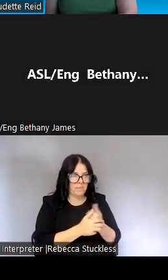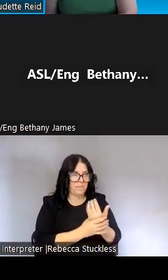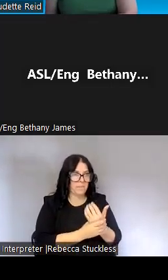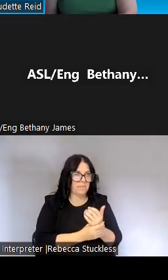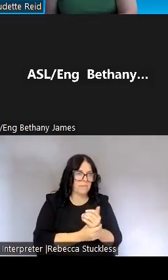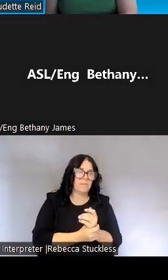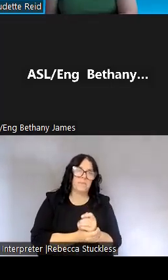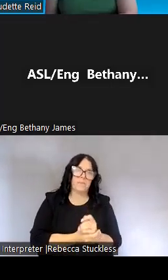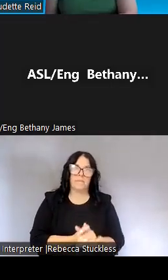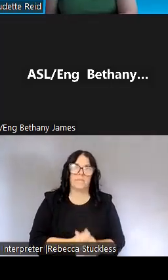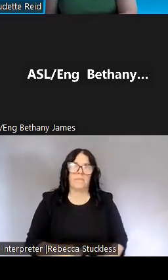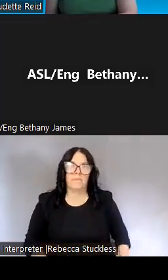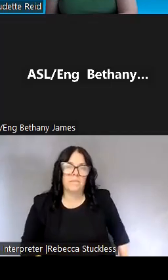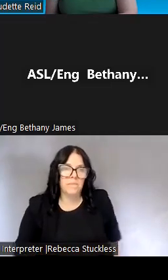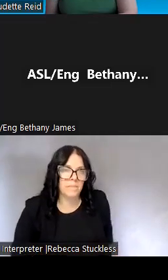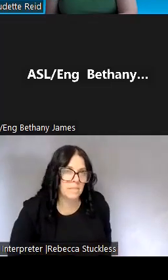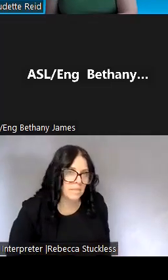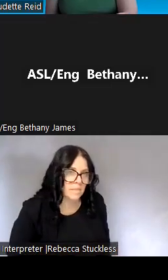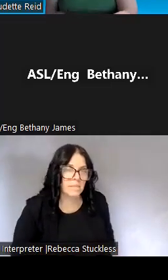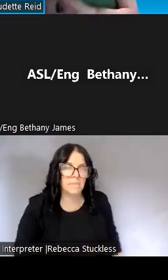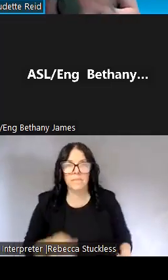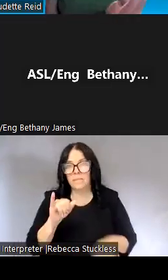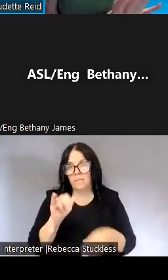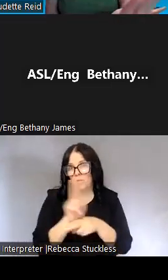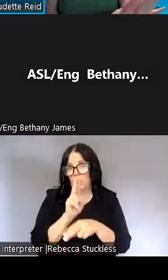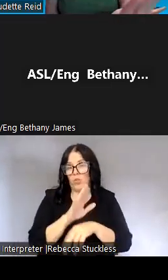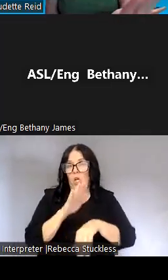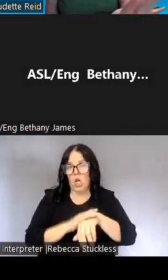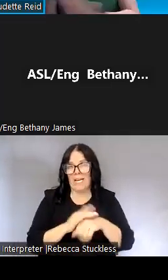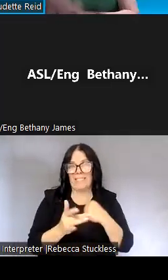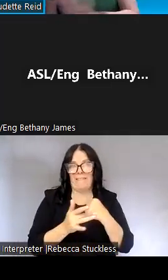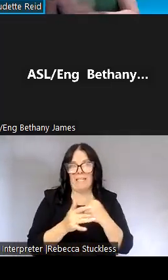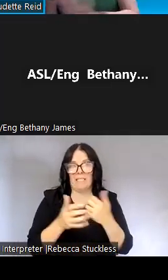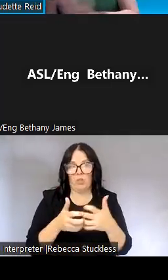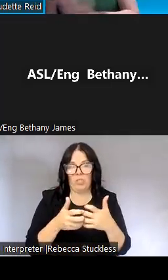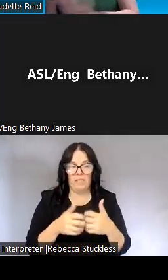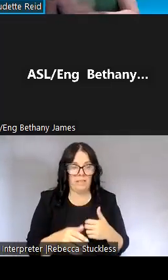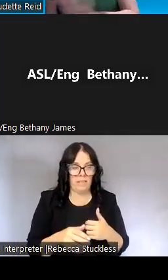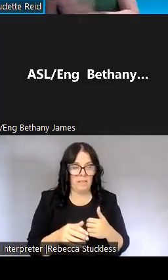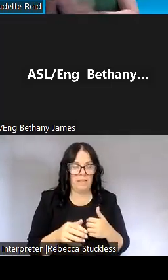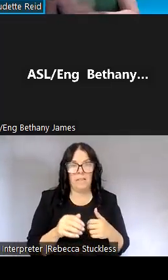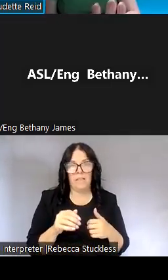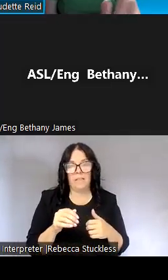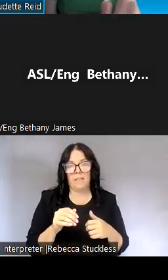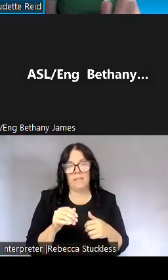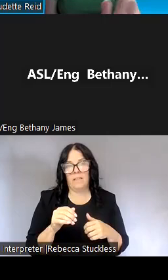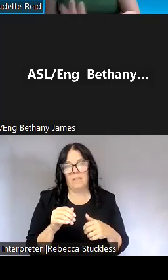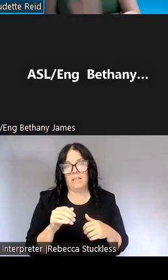And it uses on-device machine learning, and it will tell you information about your physical